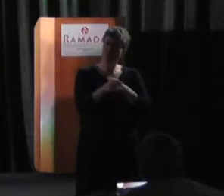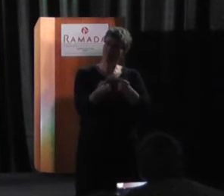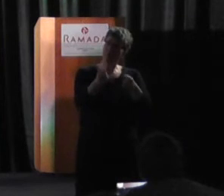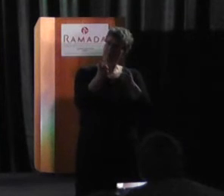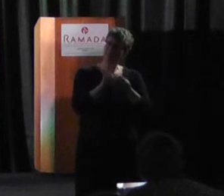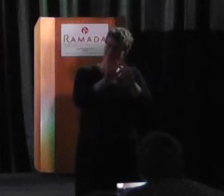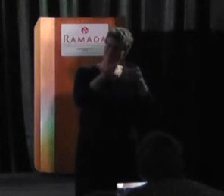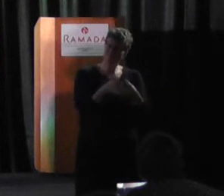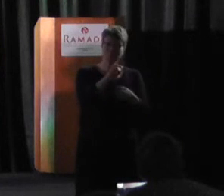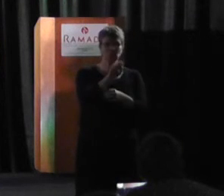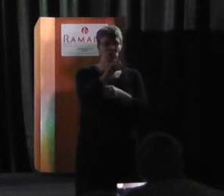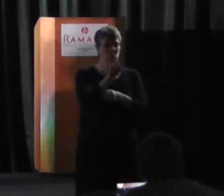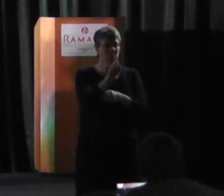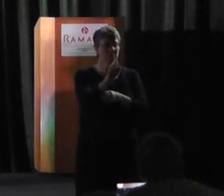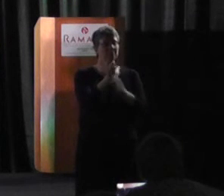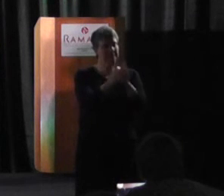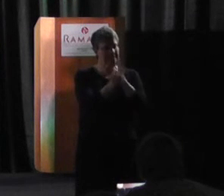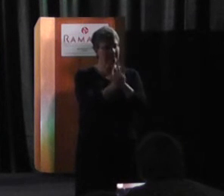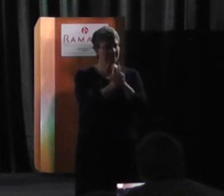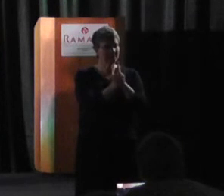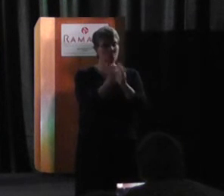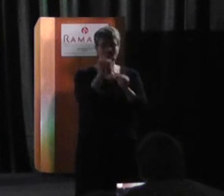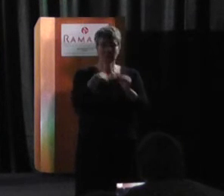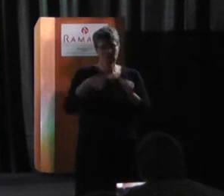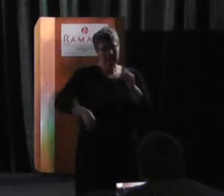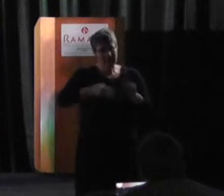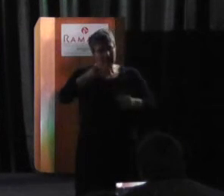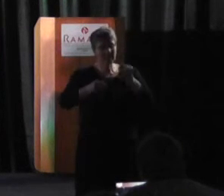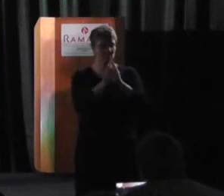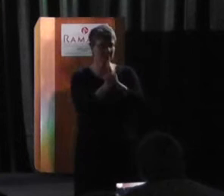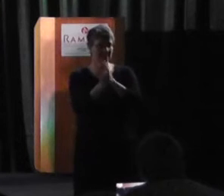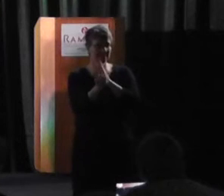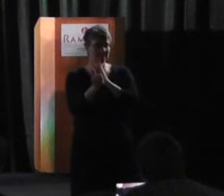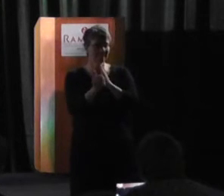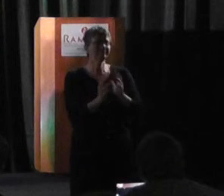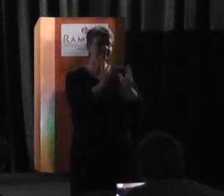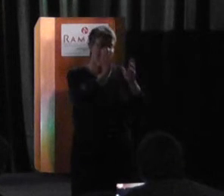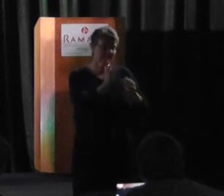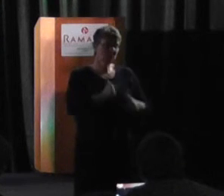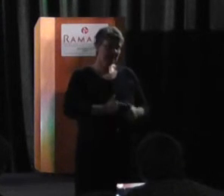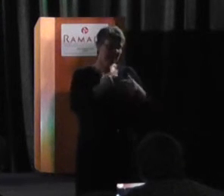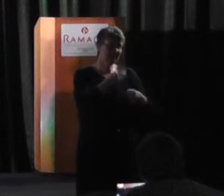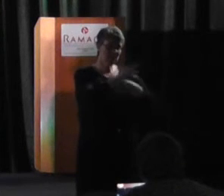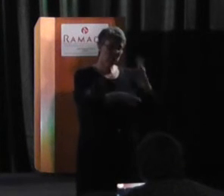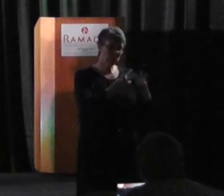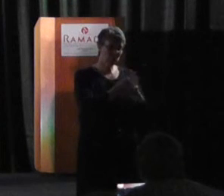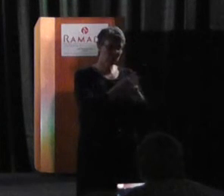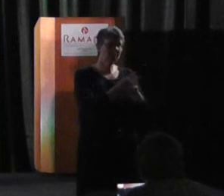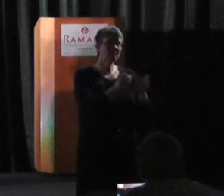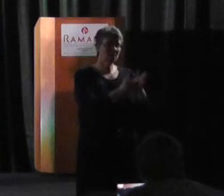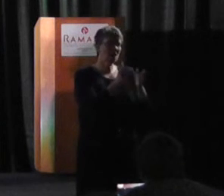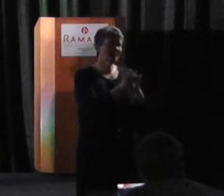toolbox. Unfortunately, we live in a complex, harsh world that still lacks compassion and acceptance. We who